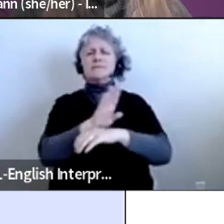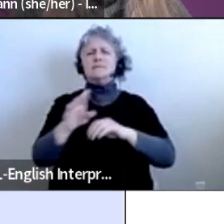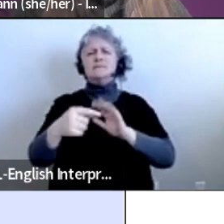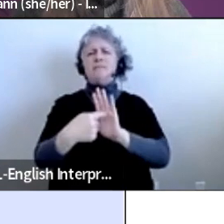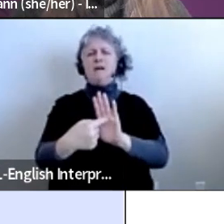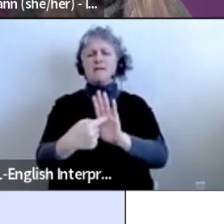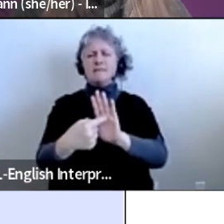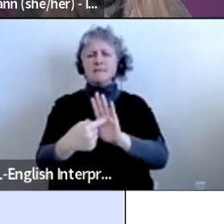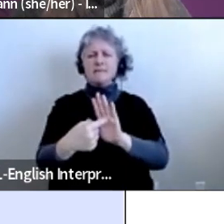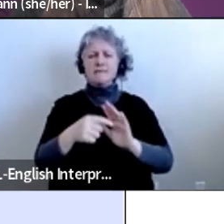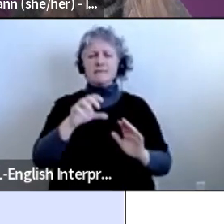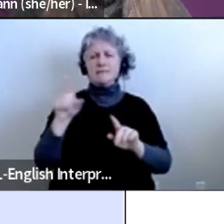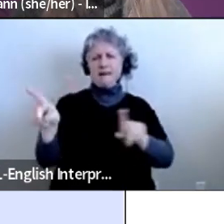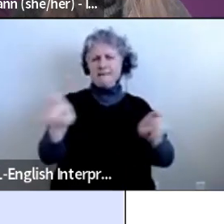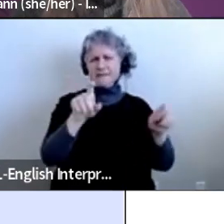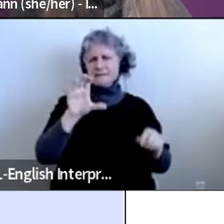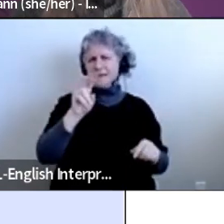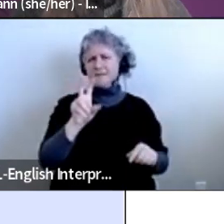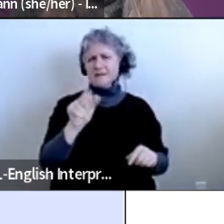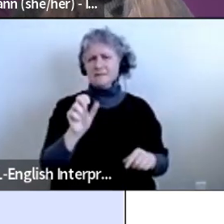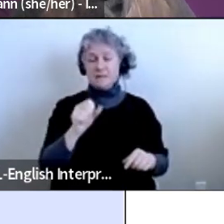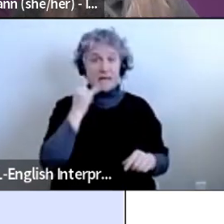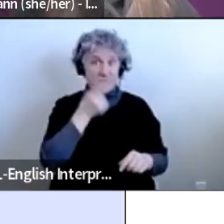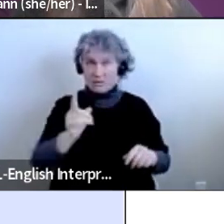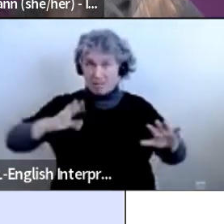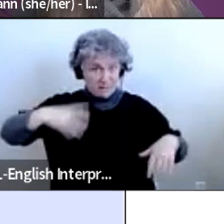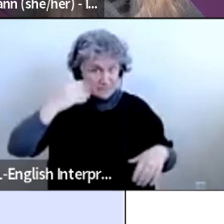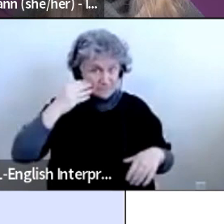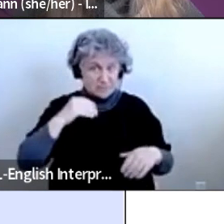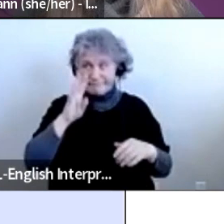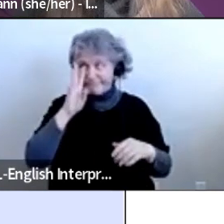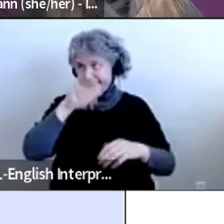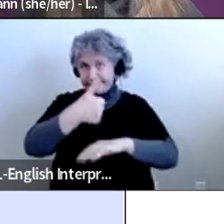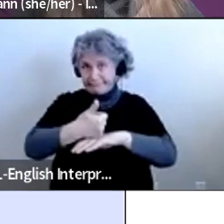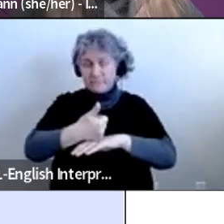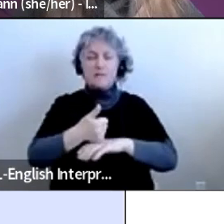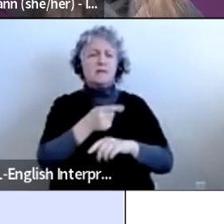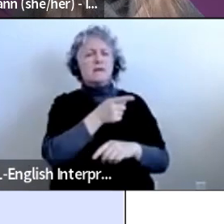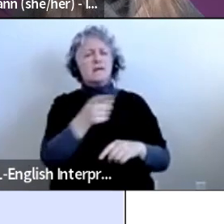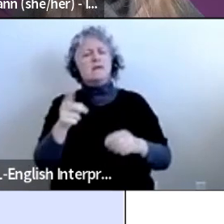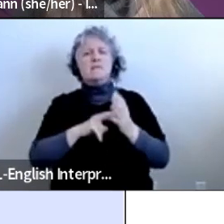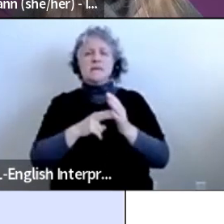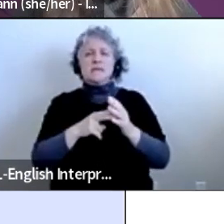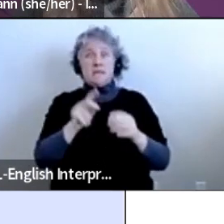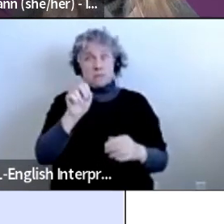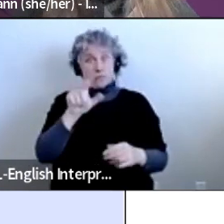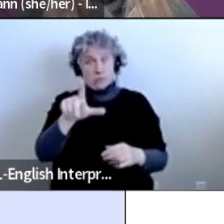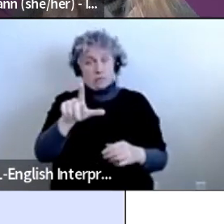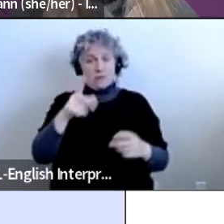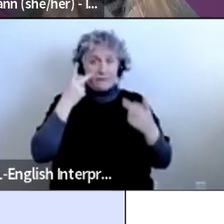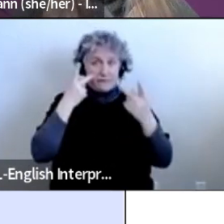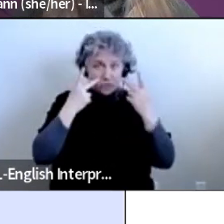the business model canvas for folks who haven't created one before. A business model canvas is a visual tool intended